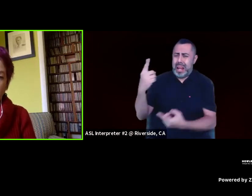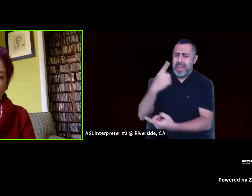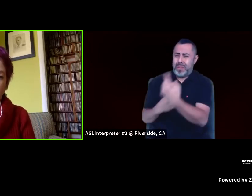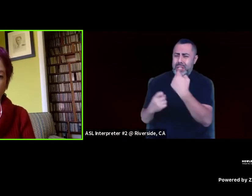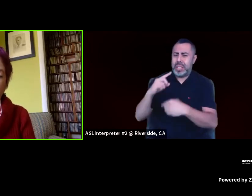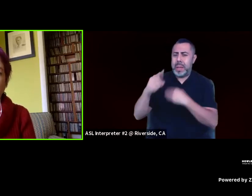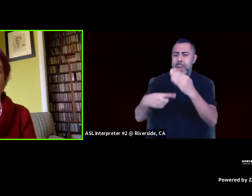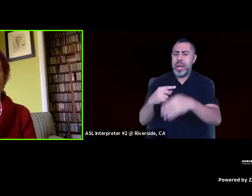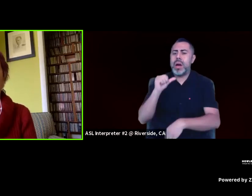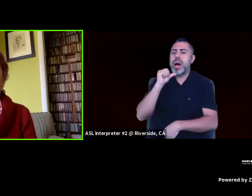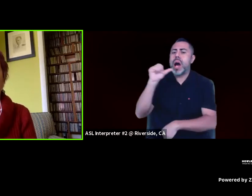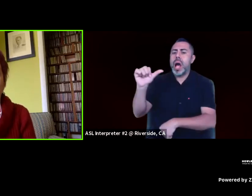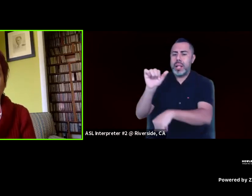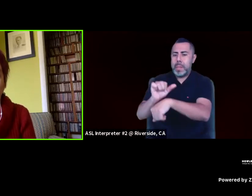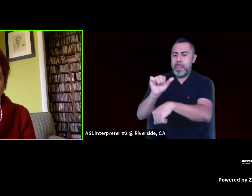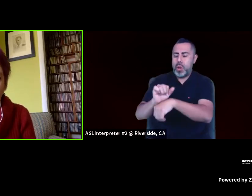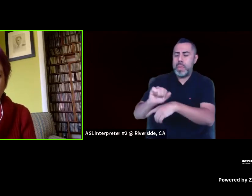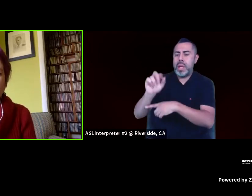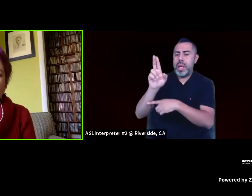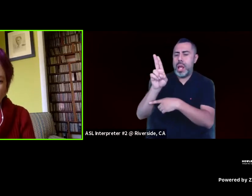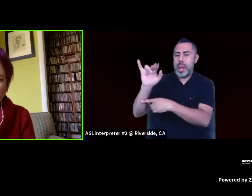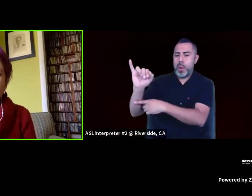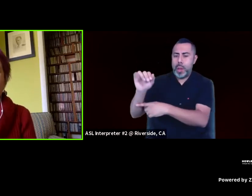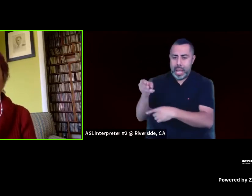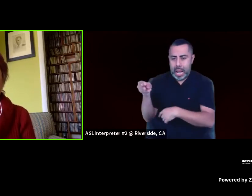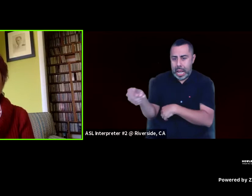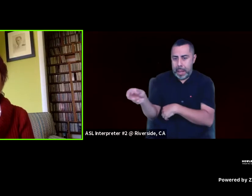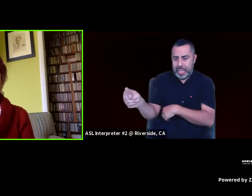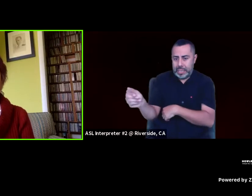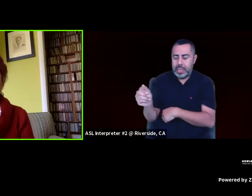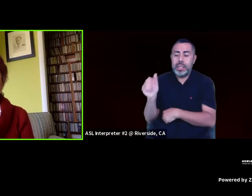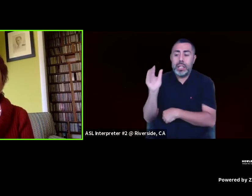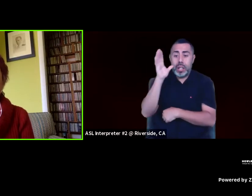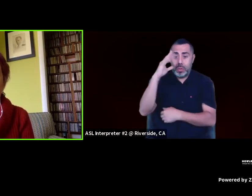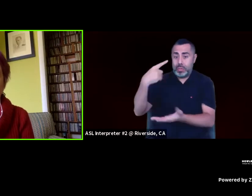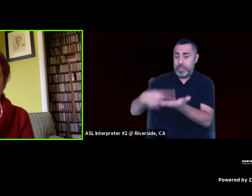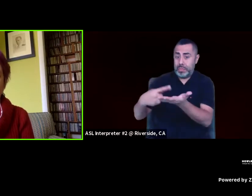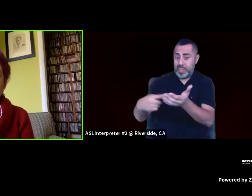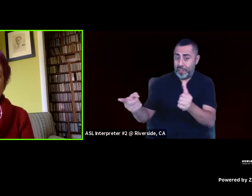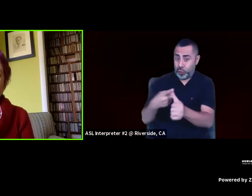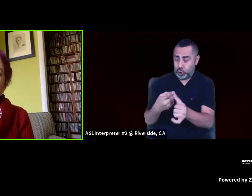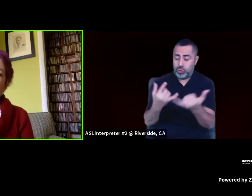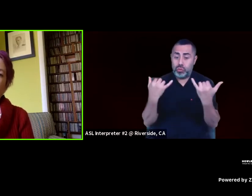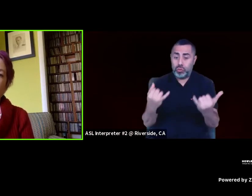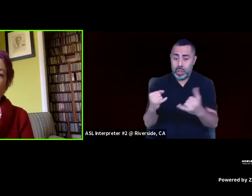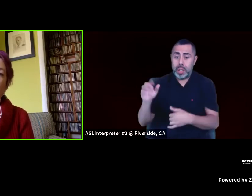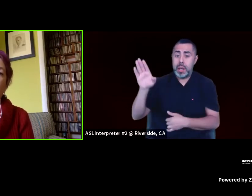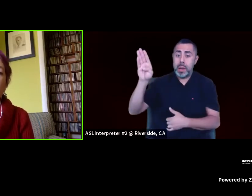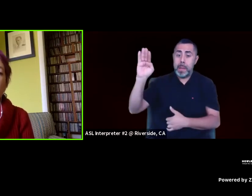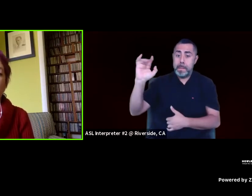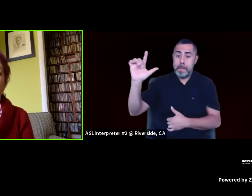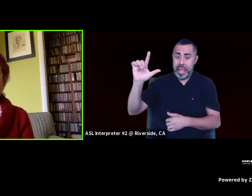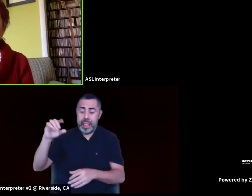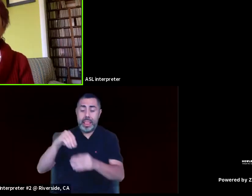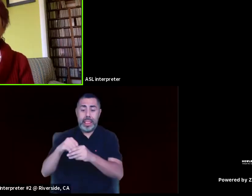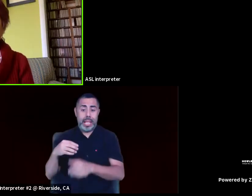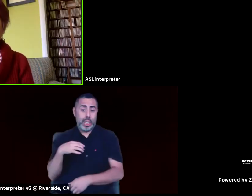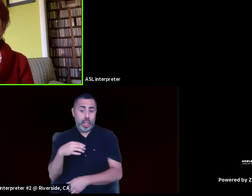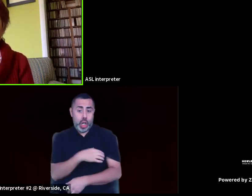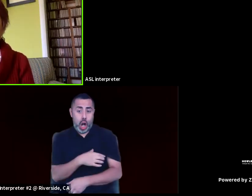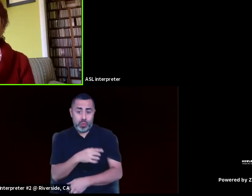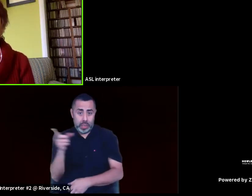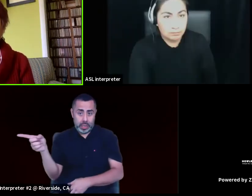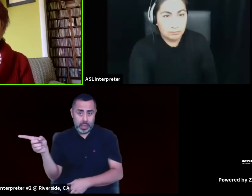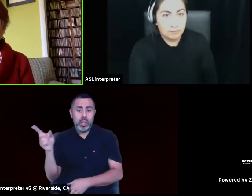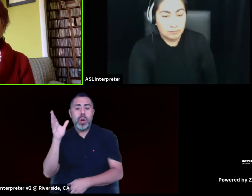first. Right now, it looks like the bill going through Congress will make it possible for self-employed